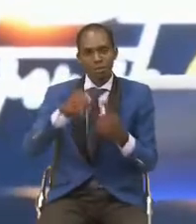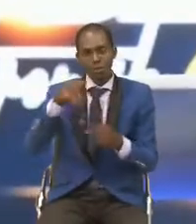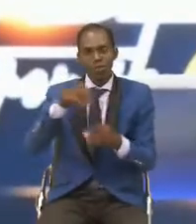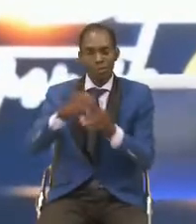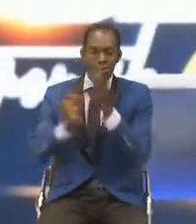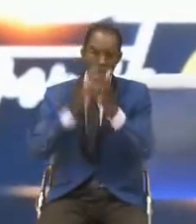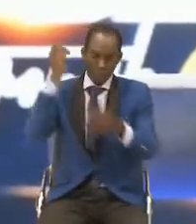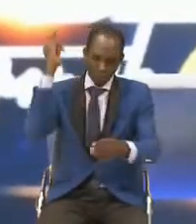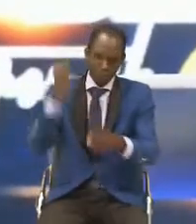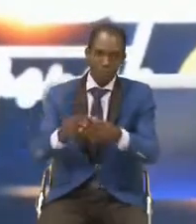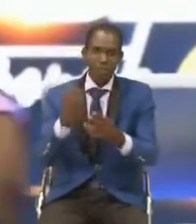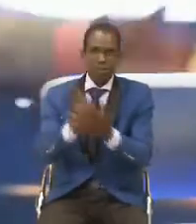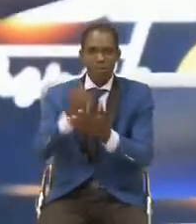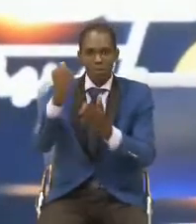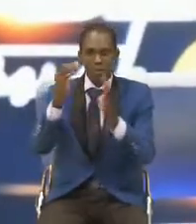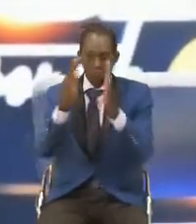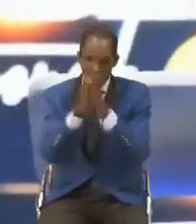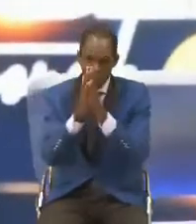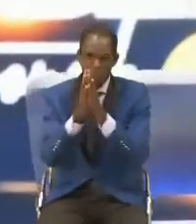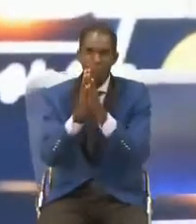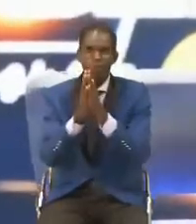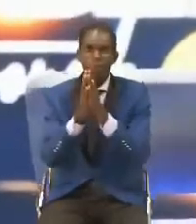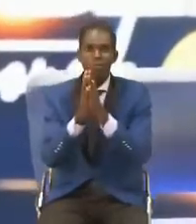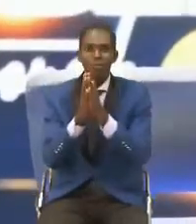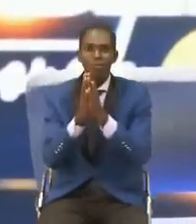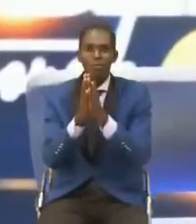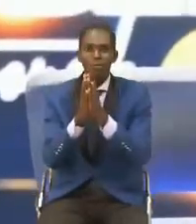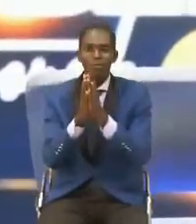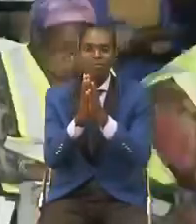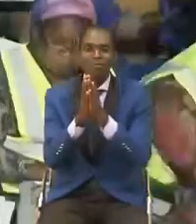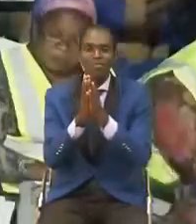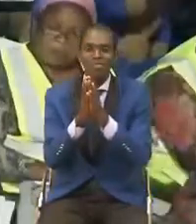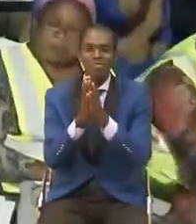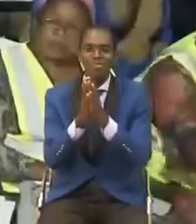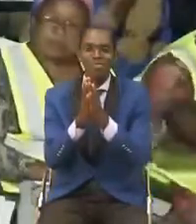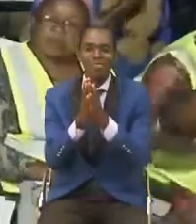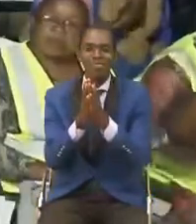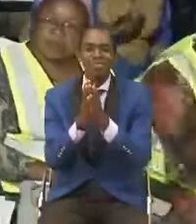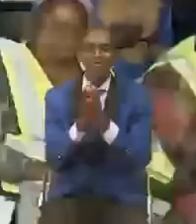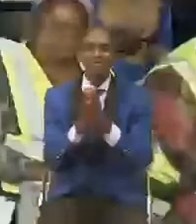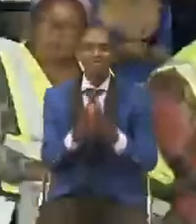you regain tonight in Jesus' name.